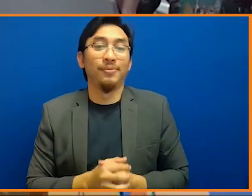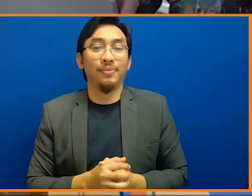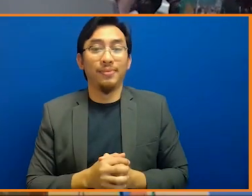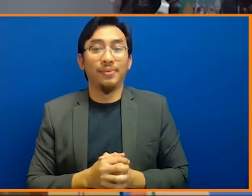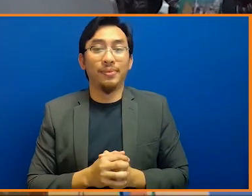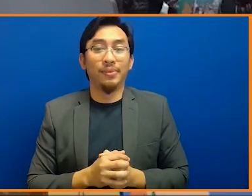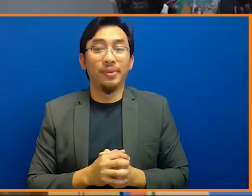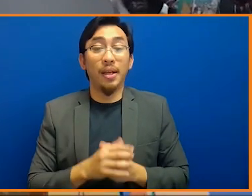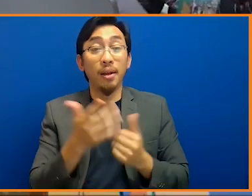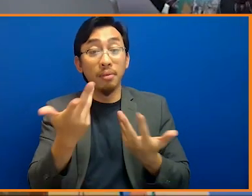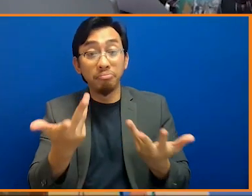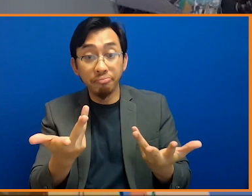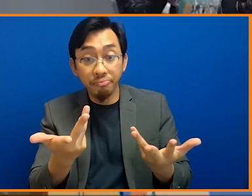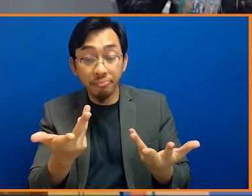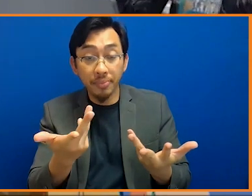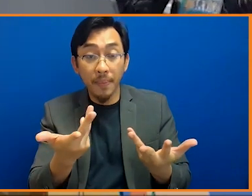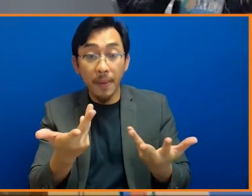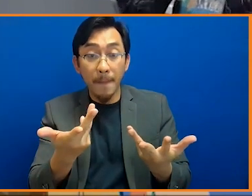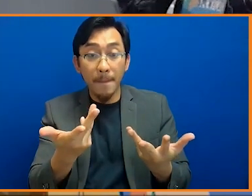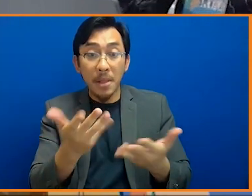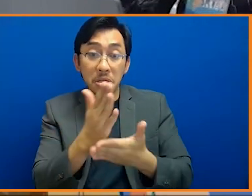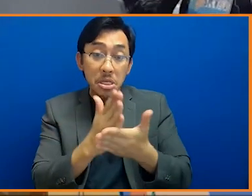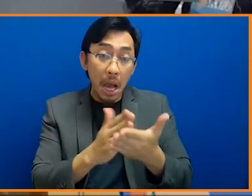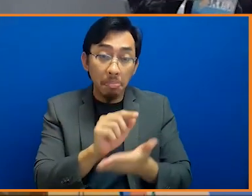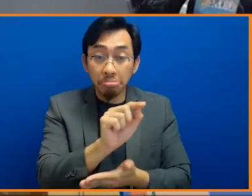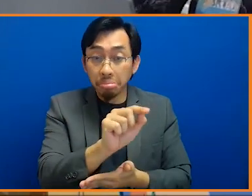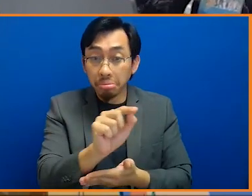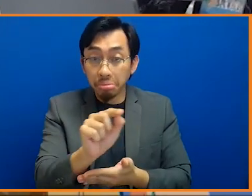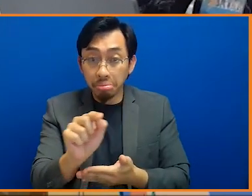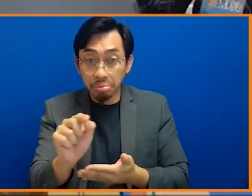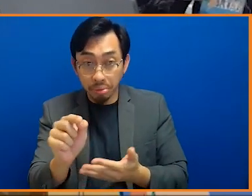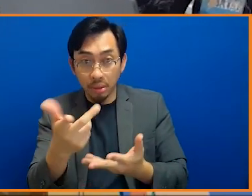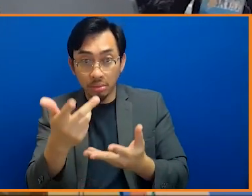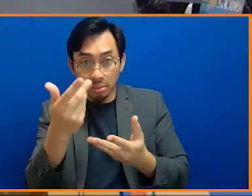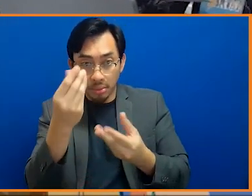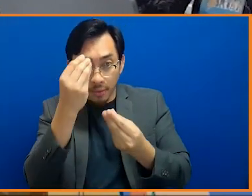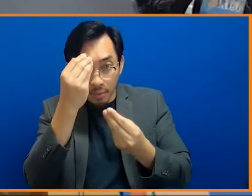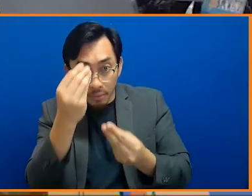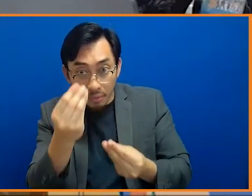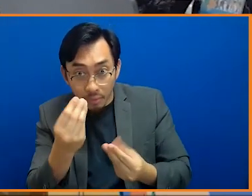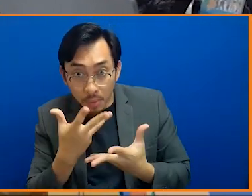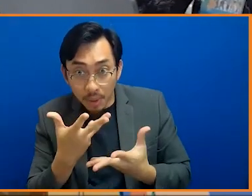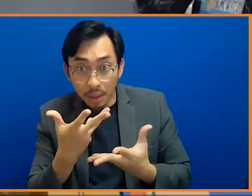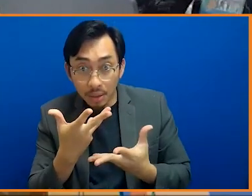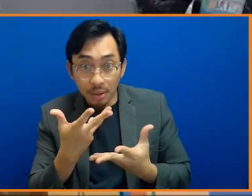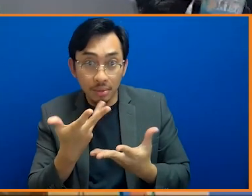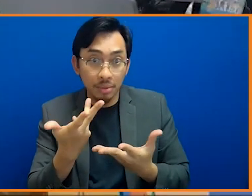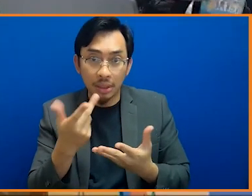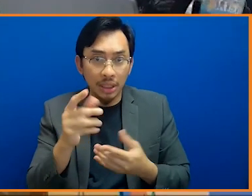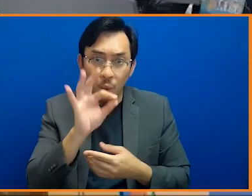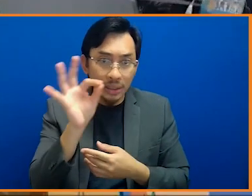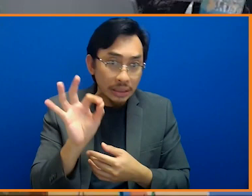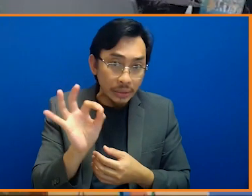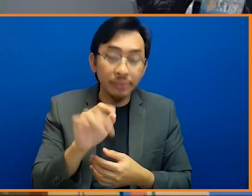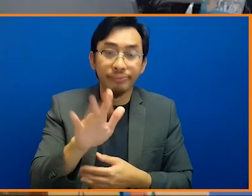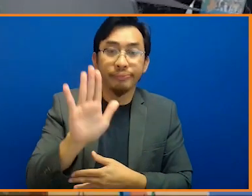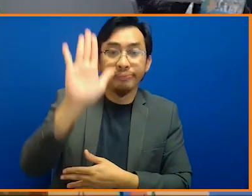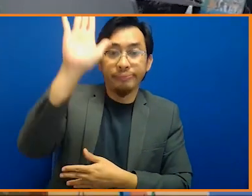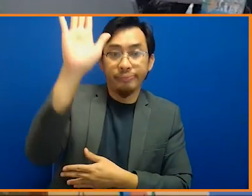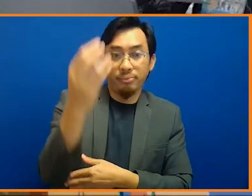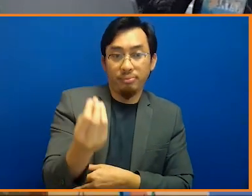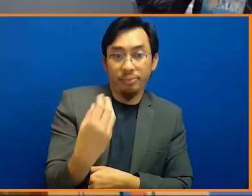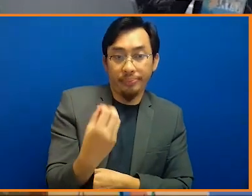Uh, and please just let us know. Some of you have do not have the opportunity to raise